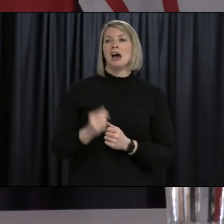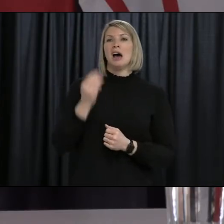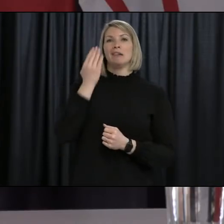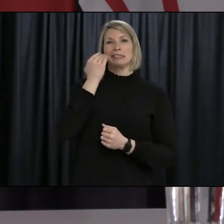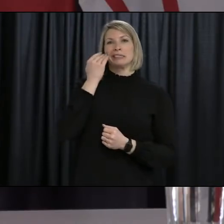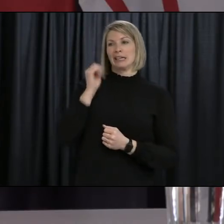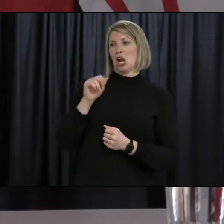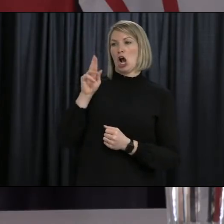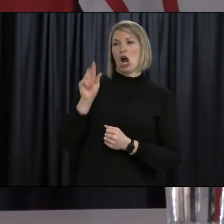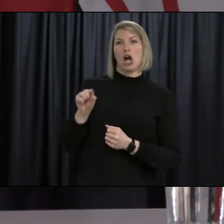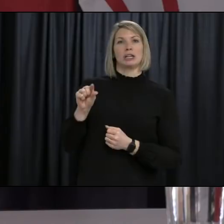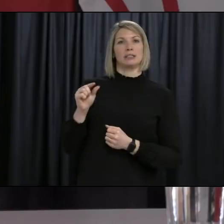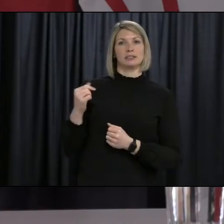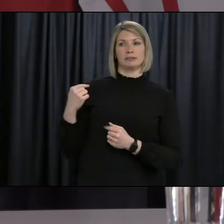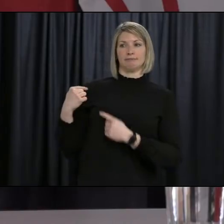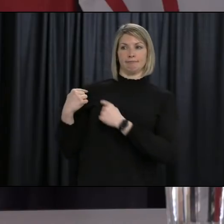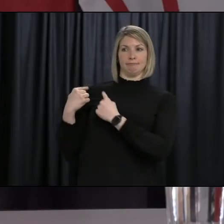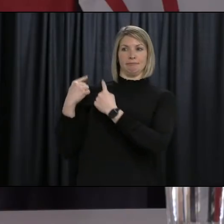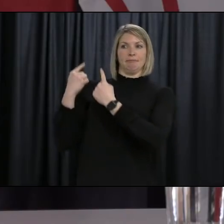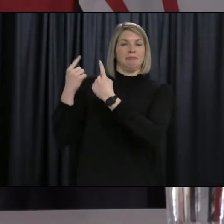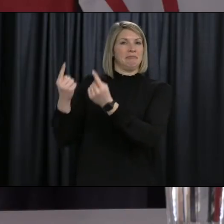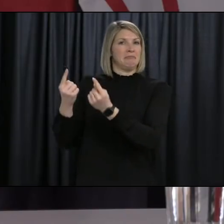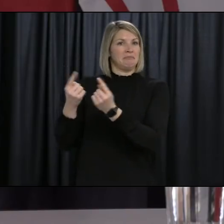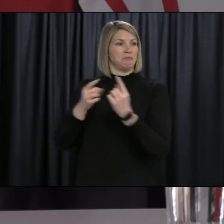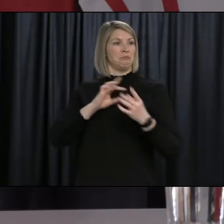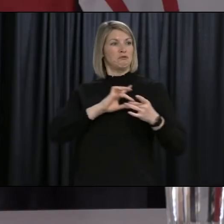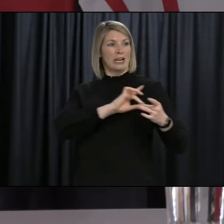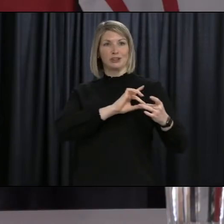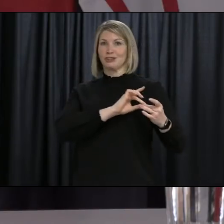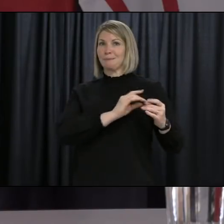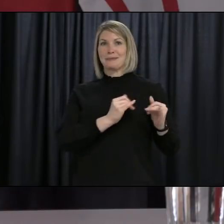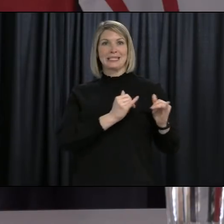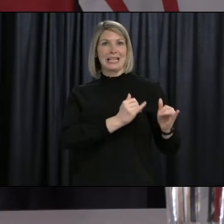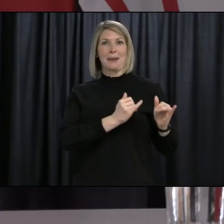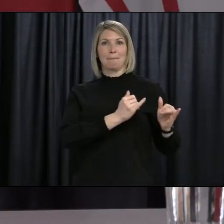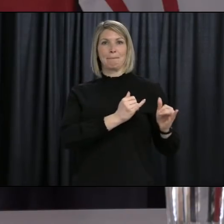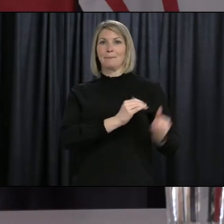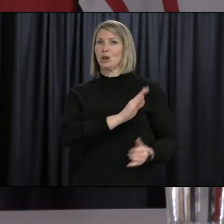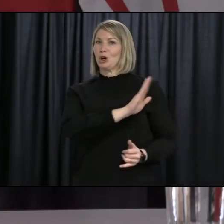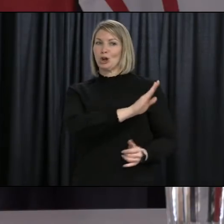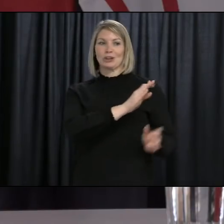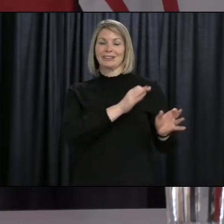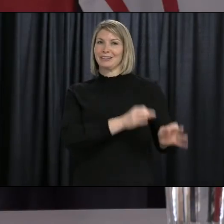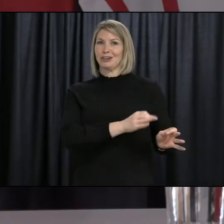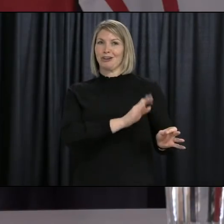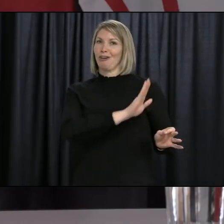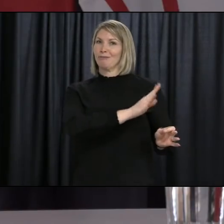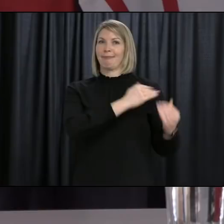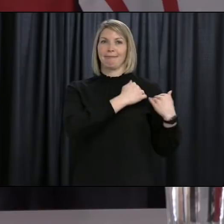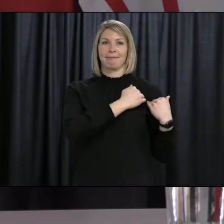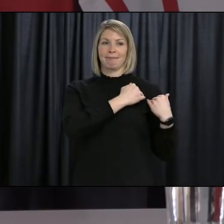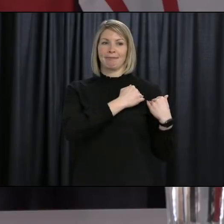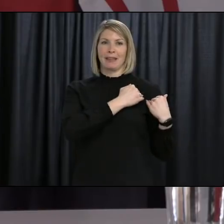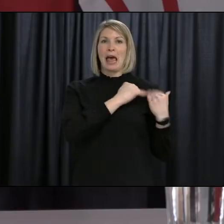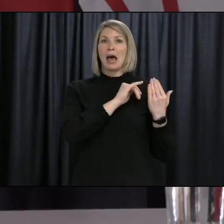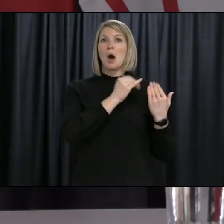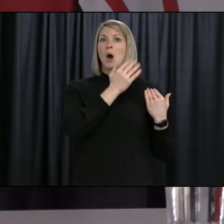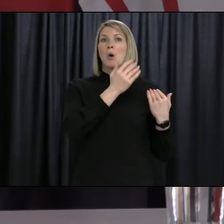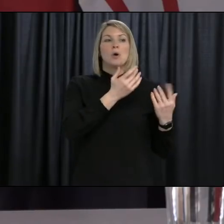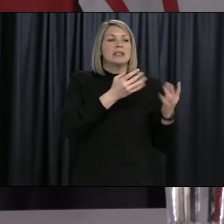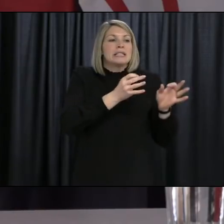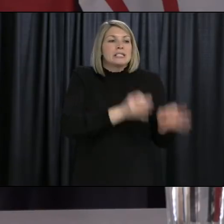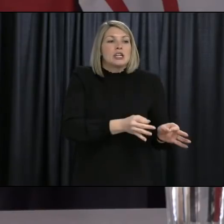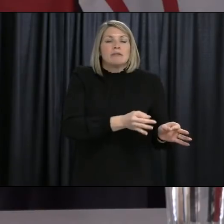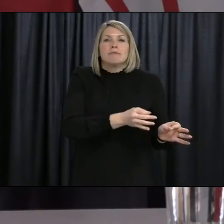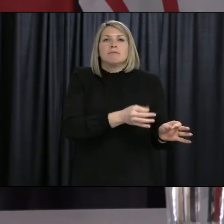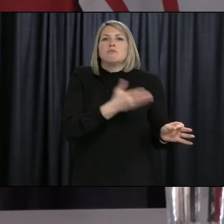hasn't changed. Dr. Fitzgerald and her team make decisions based on science, based on evidence, and sometimes evidence and